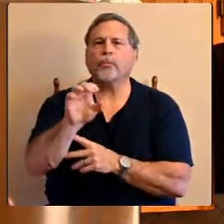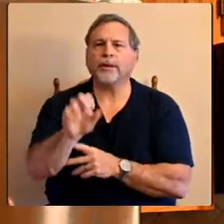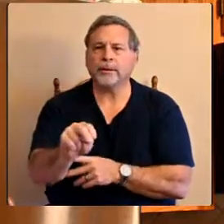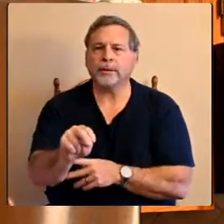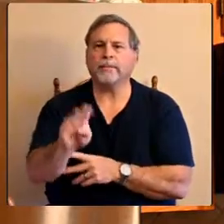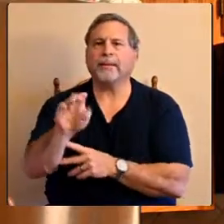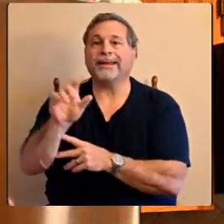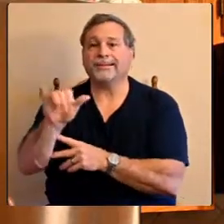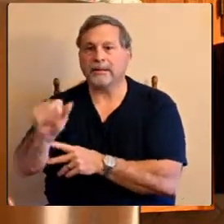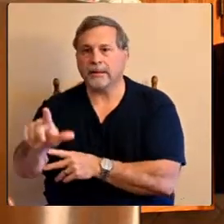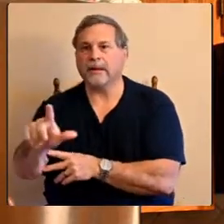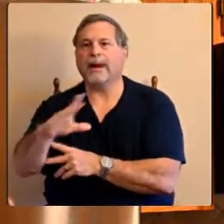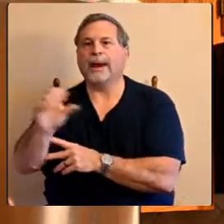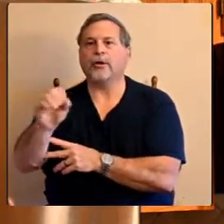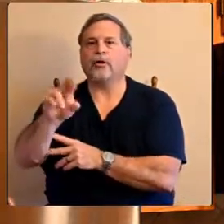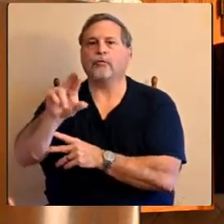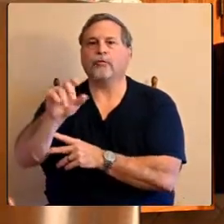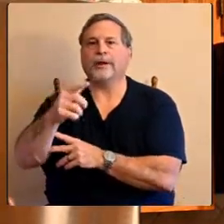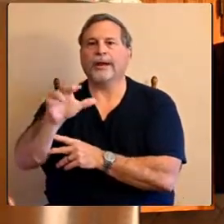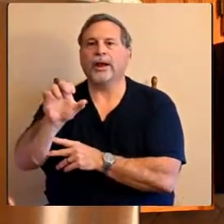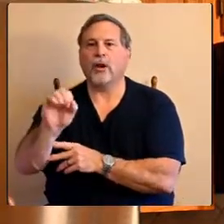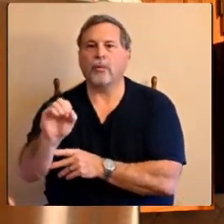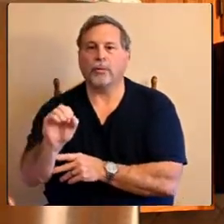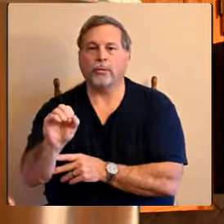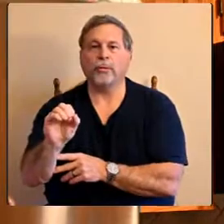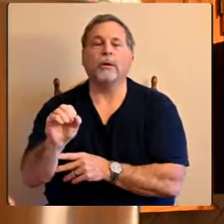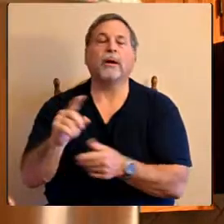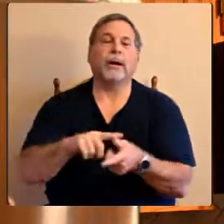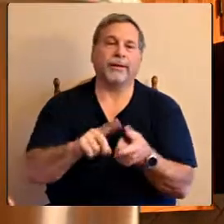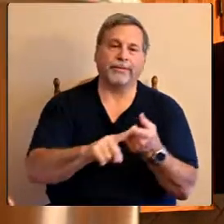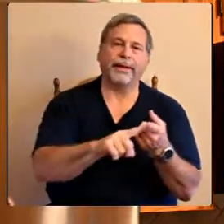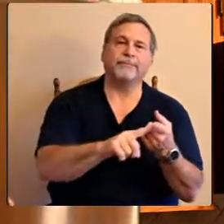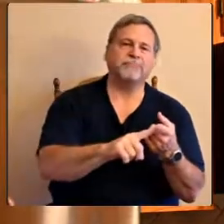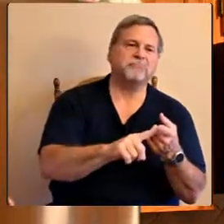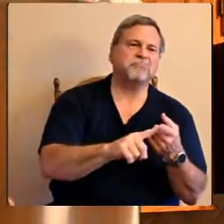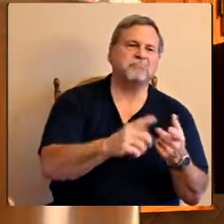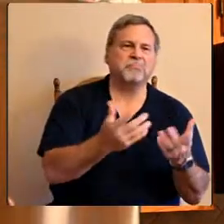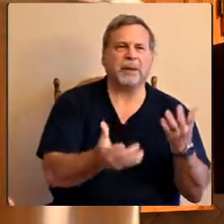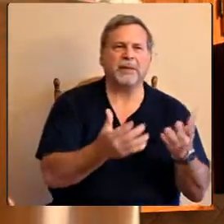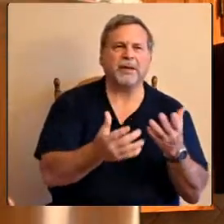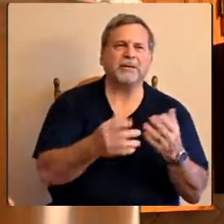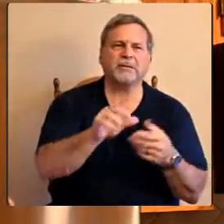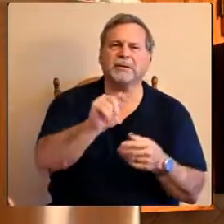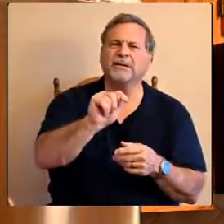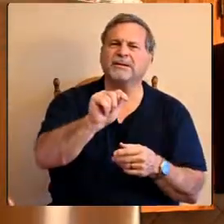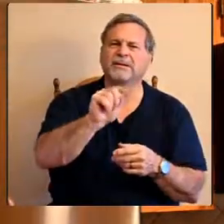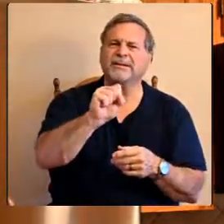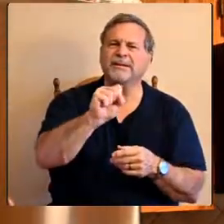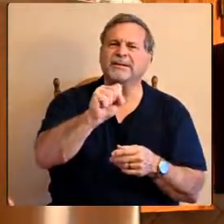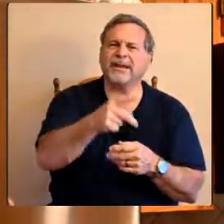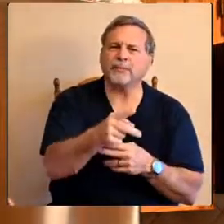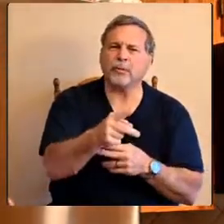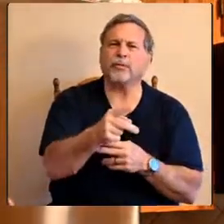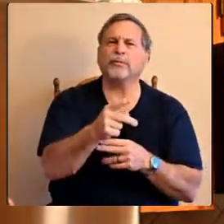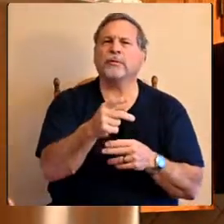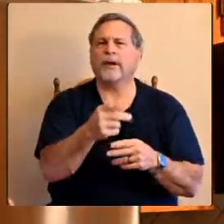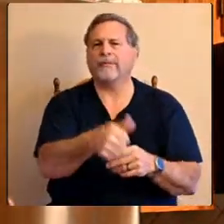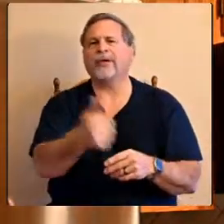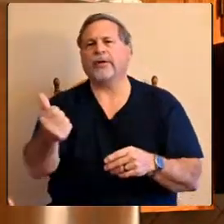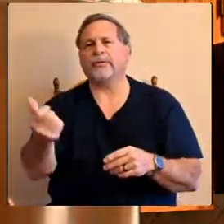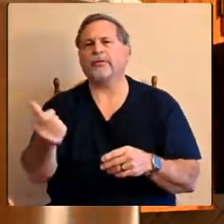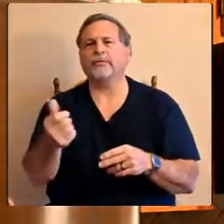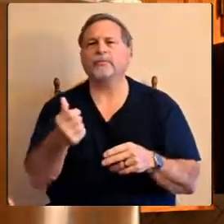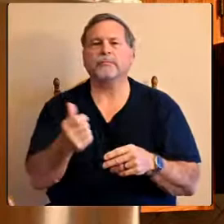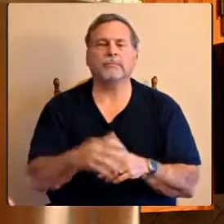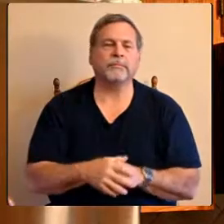cumin, basil, the oregano, that kind of thing. We're probably putting a tablespoon of that, and then we're putting in maybe a teaspoon or so